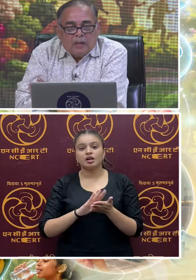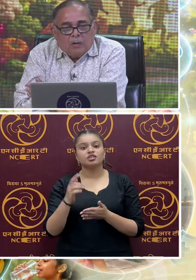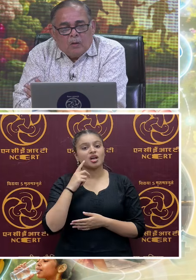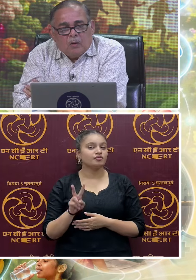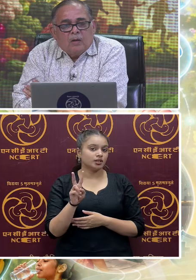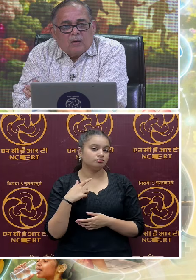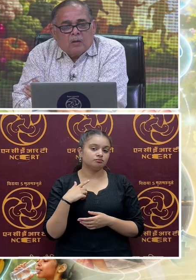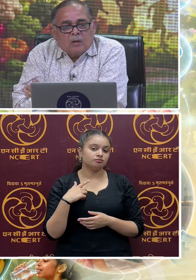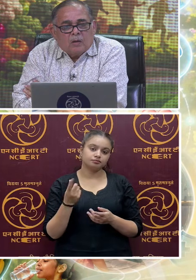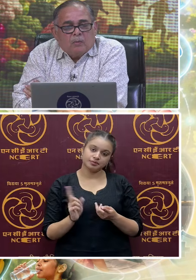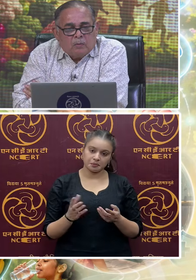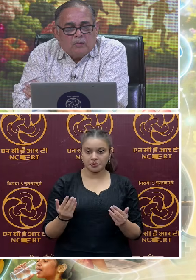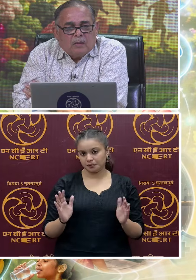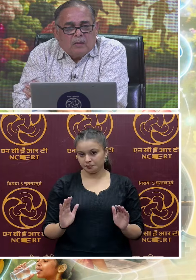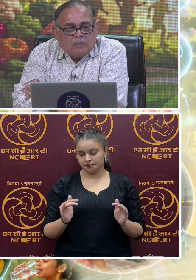Now,